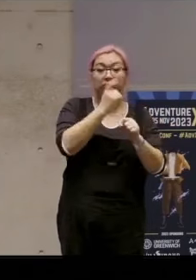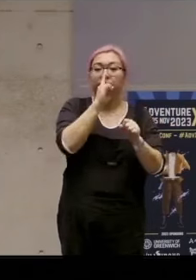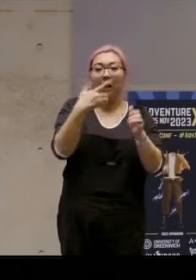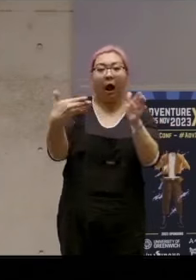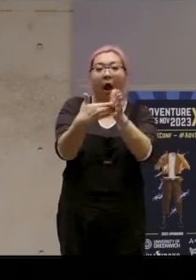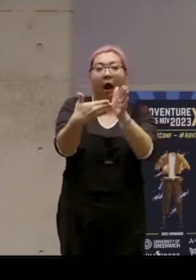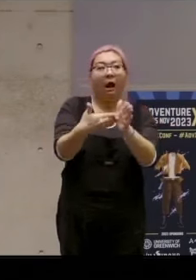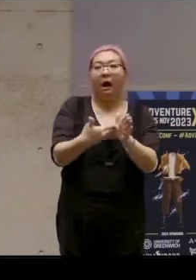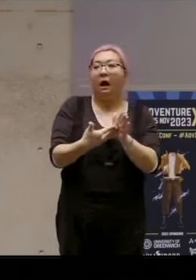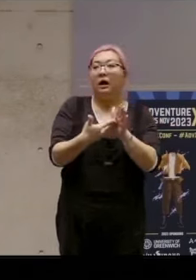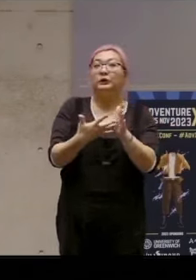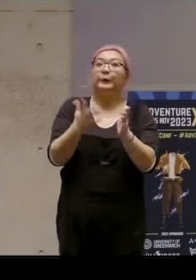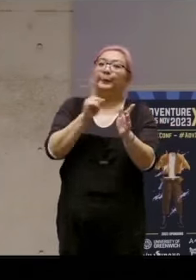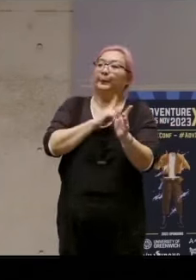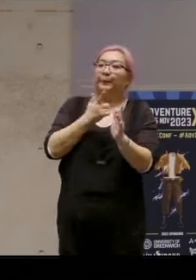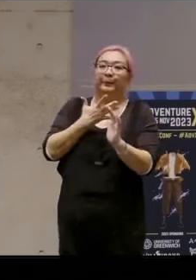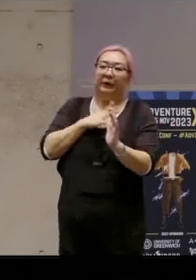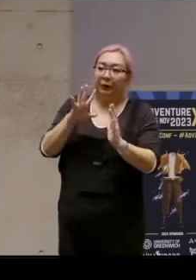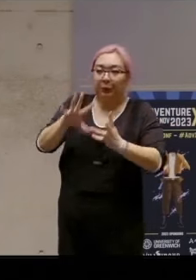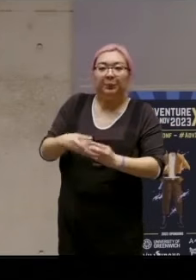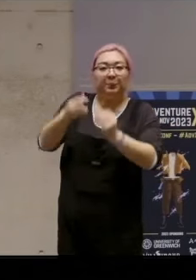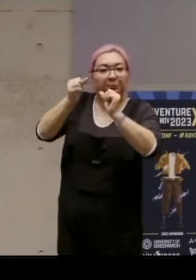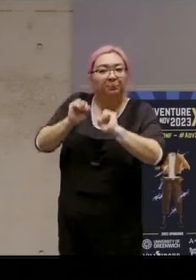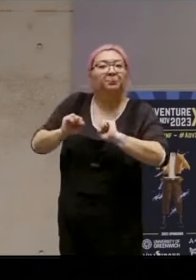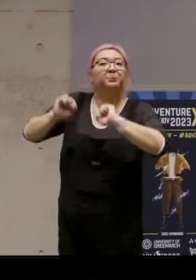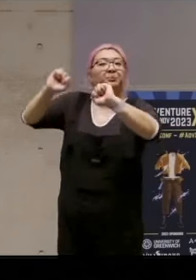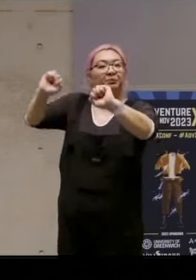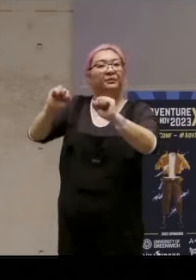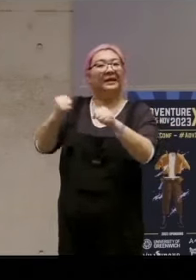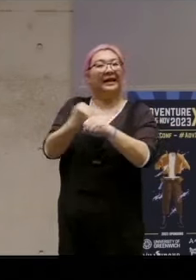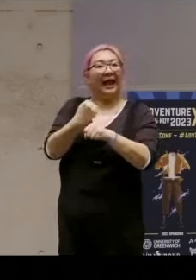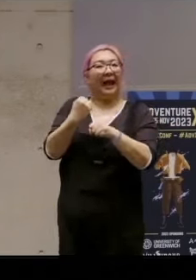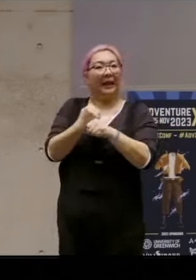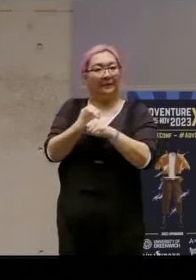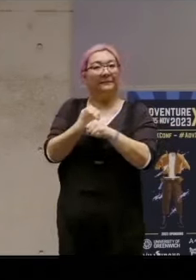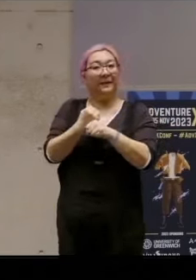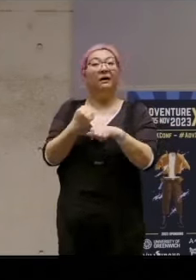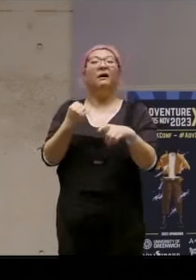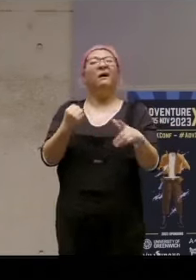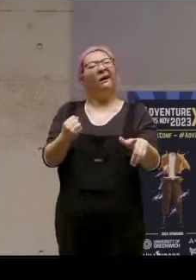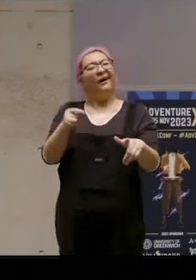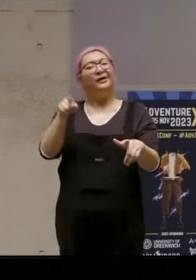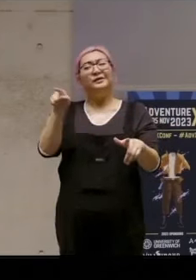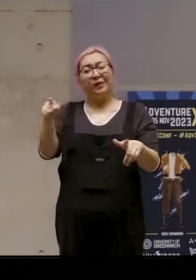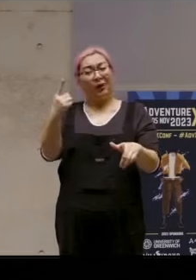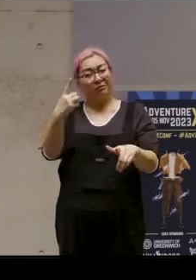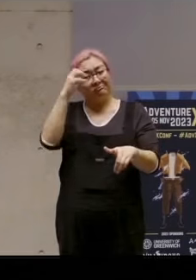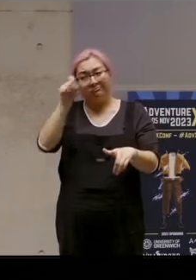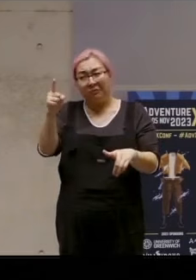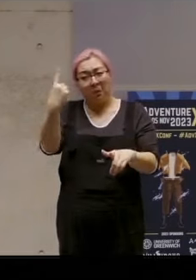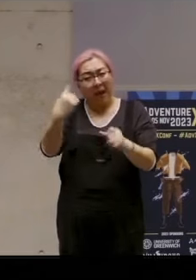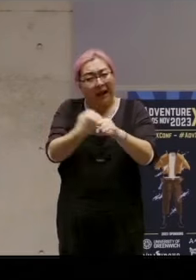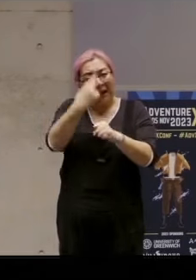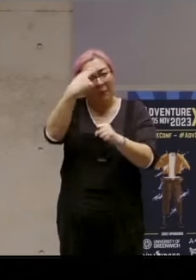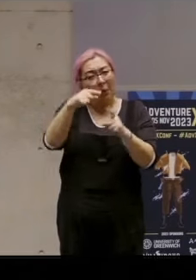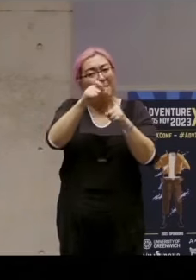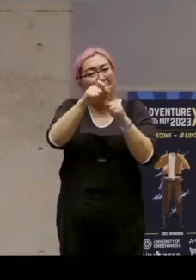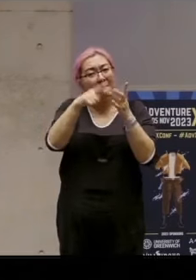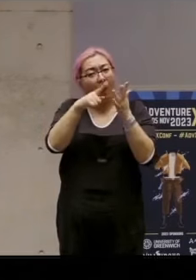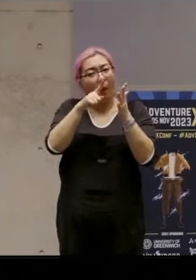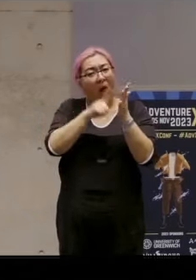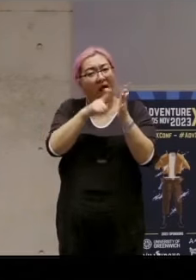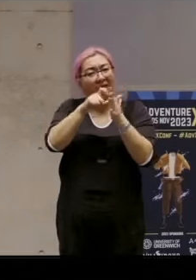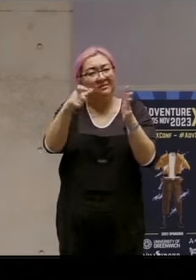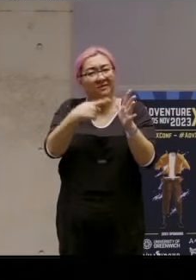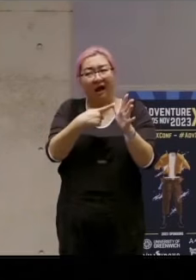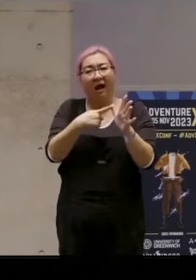our list. And that one was Polda, which was completely based on police jokes in Czech Republic.